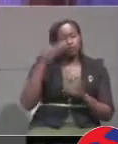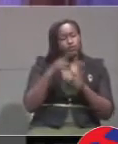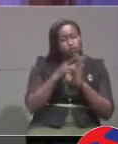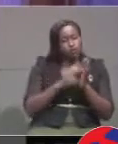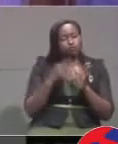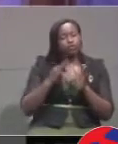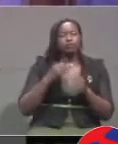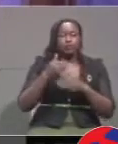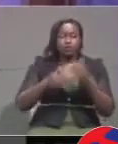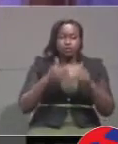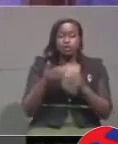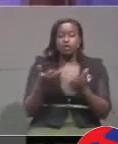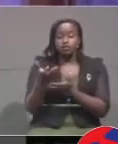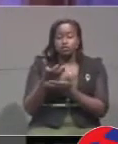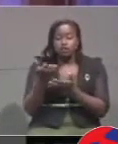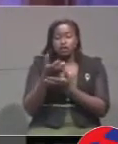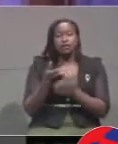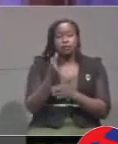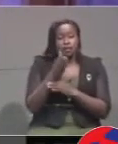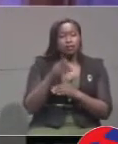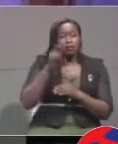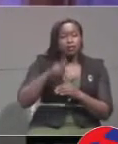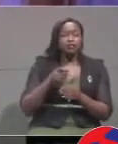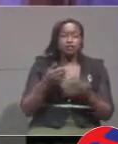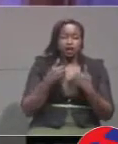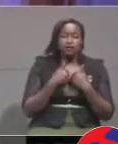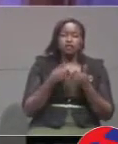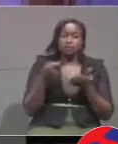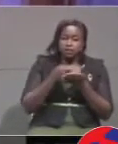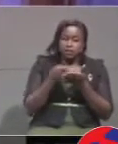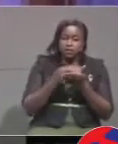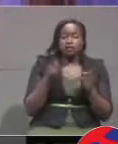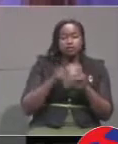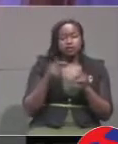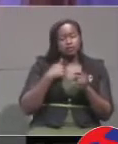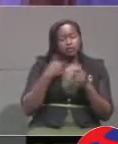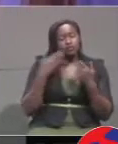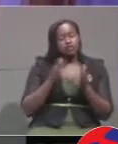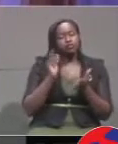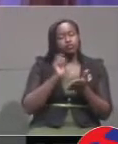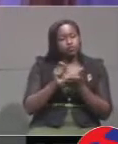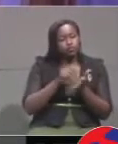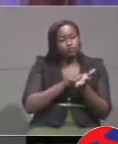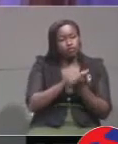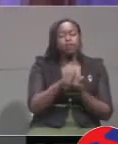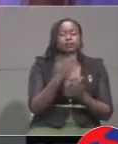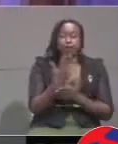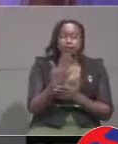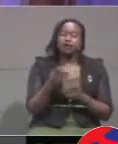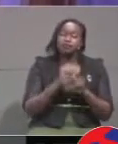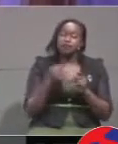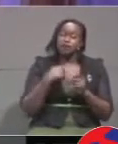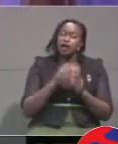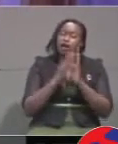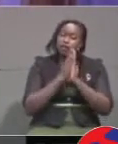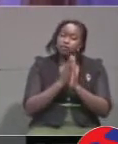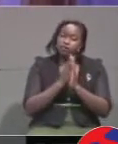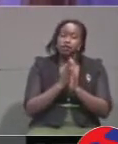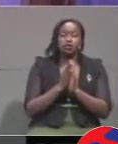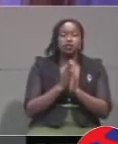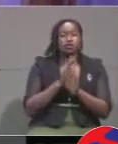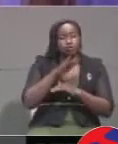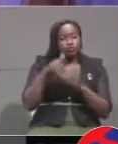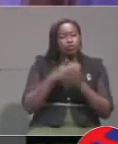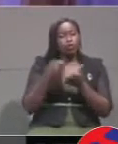Nima gamba, afe UPDF ya withdrawal, tukutusiza, bamu jako ujanja. That kind of care. Yes. Right. Because that's why life insurance,